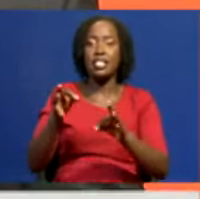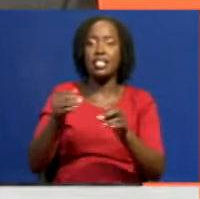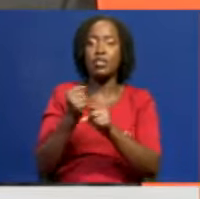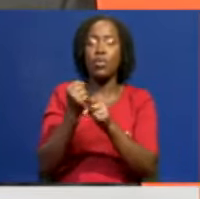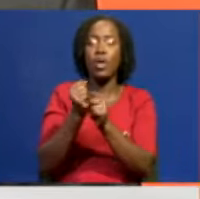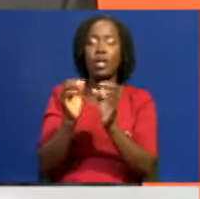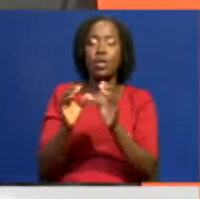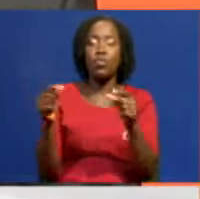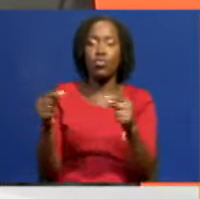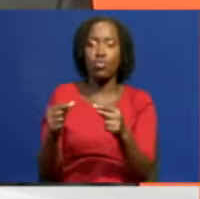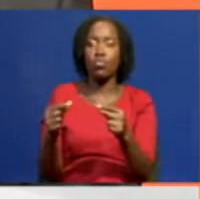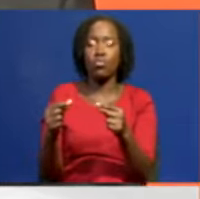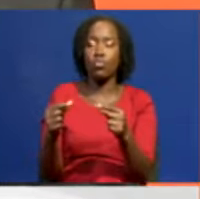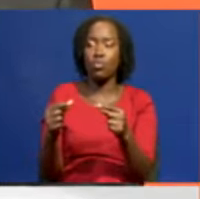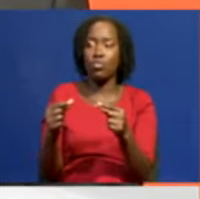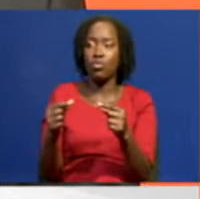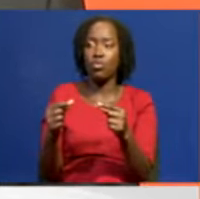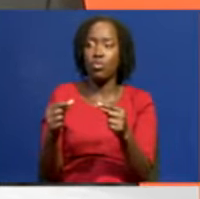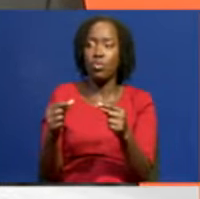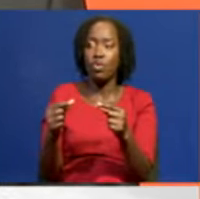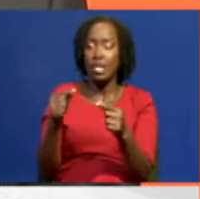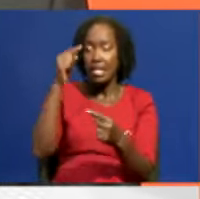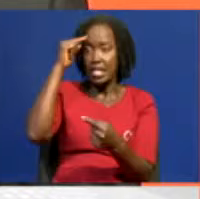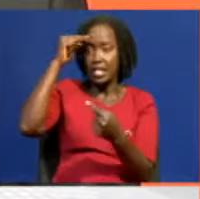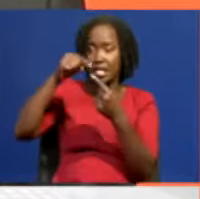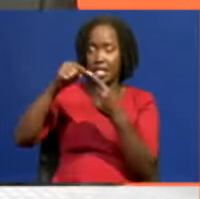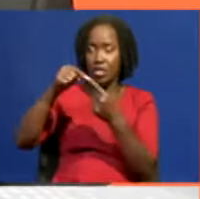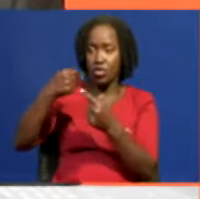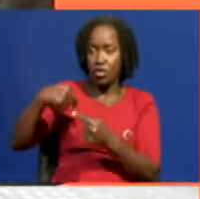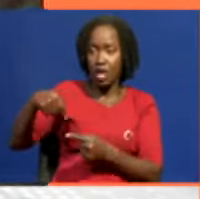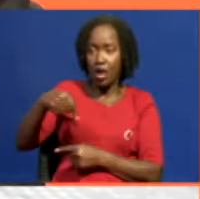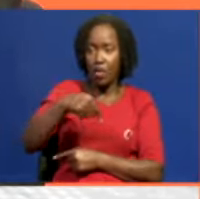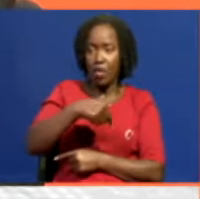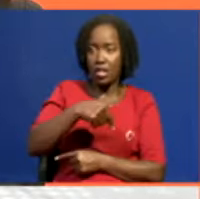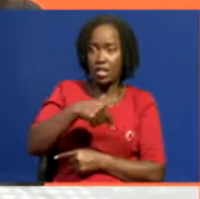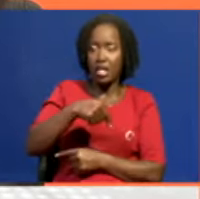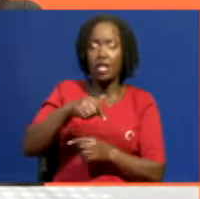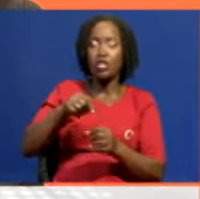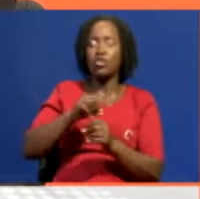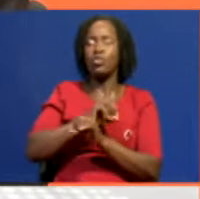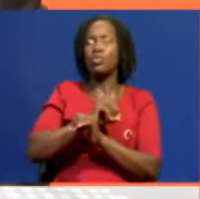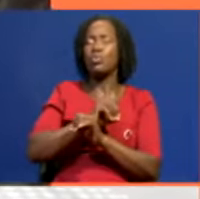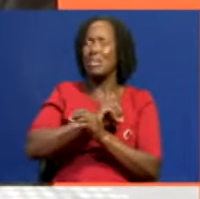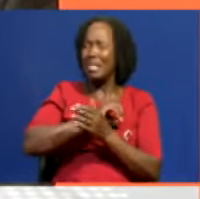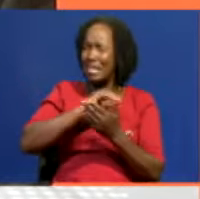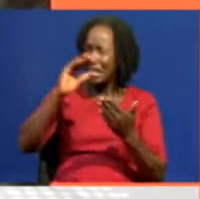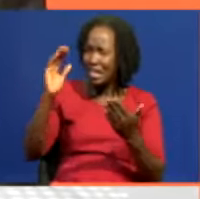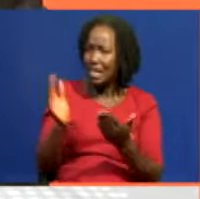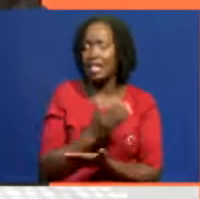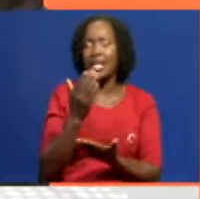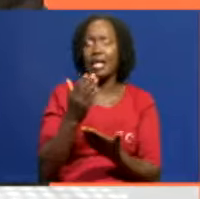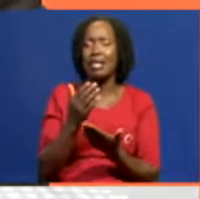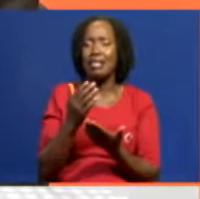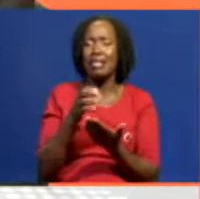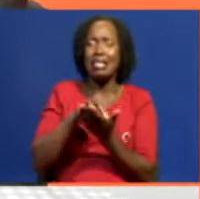Group. And one of our intentions is to clear this backlog entirely.